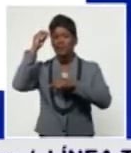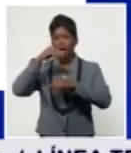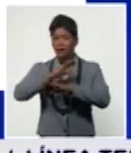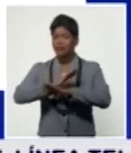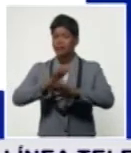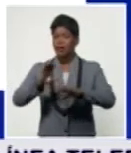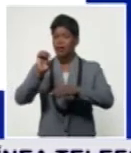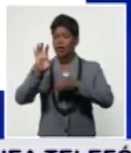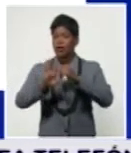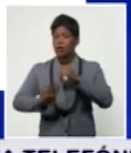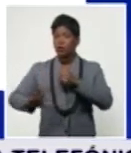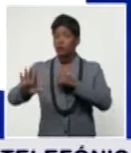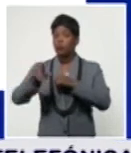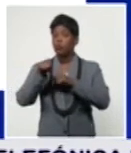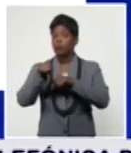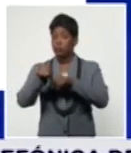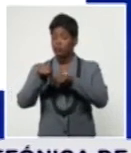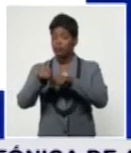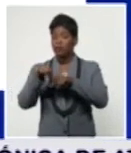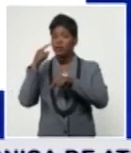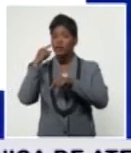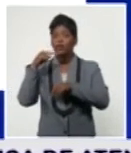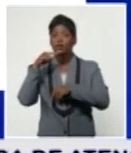of the pandemic,